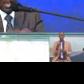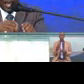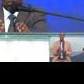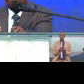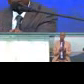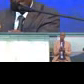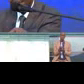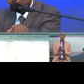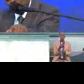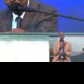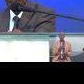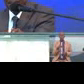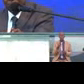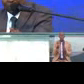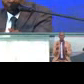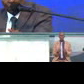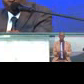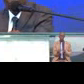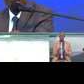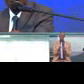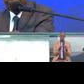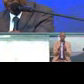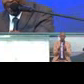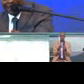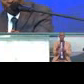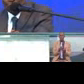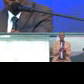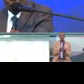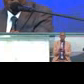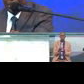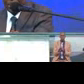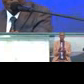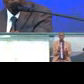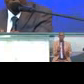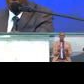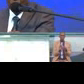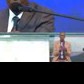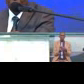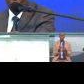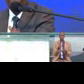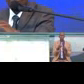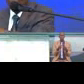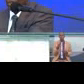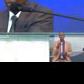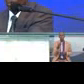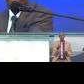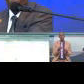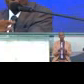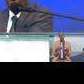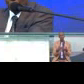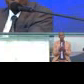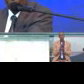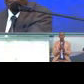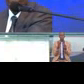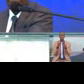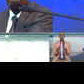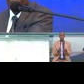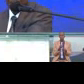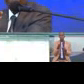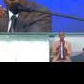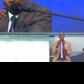possession of the truth. And you can explain the truth related to yourself, the new creature. When